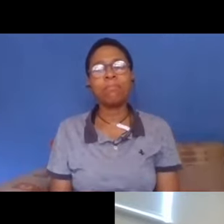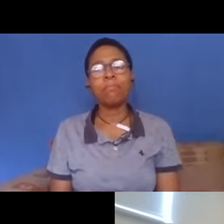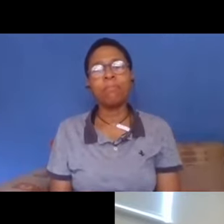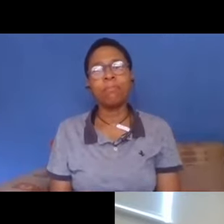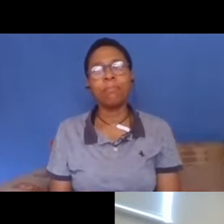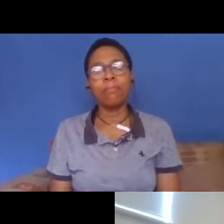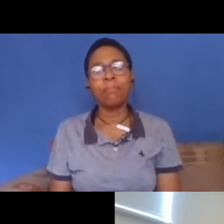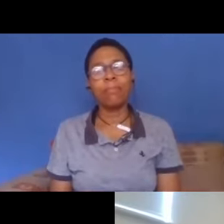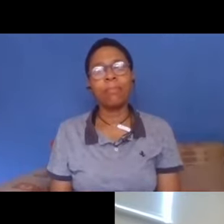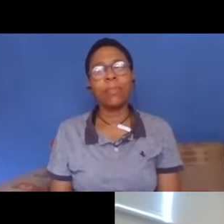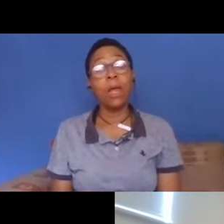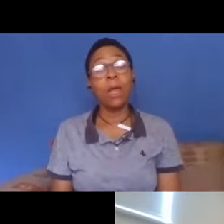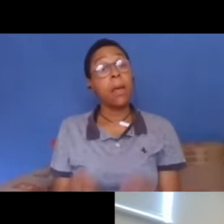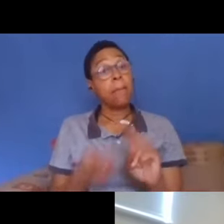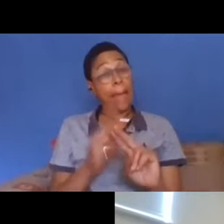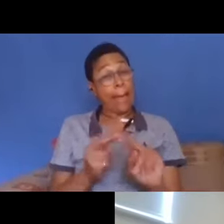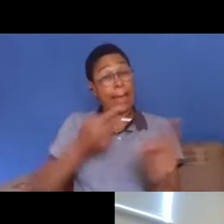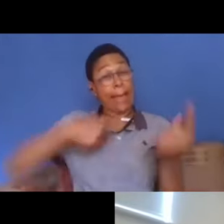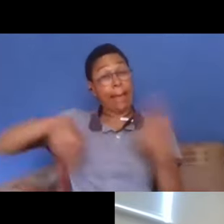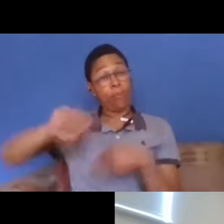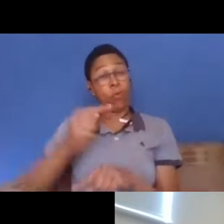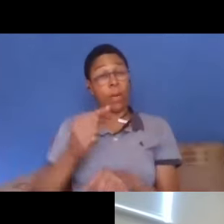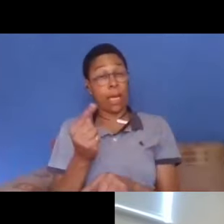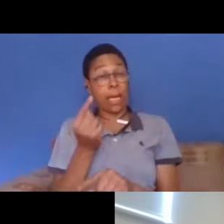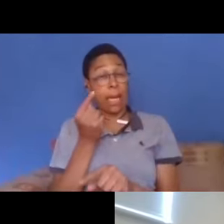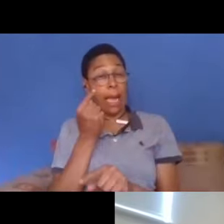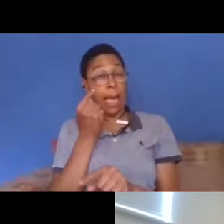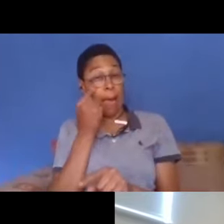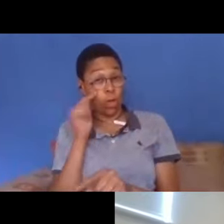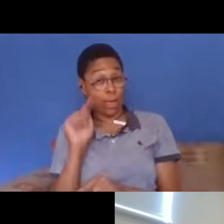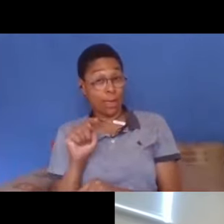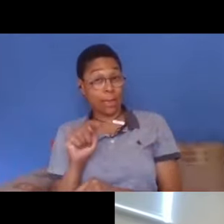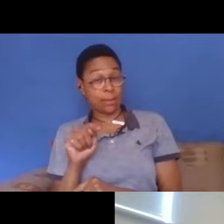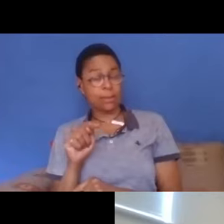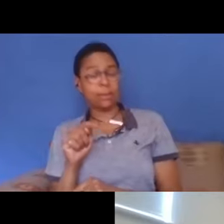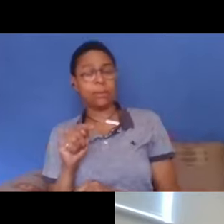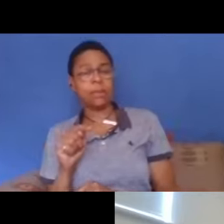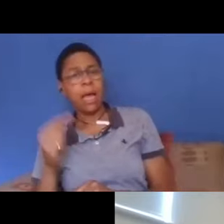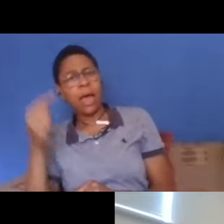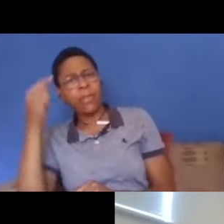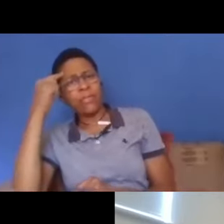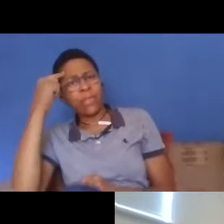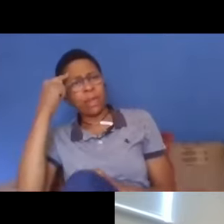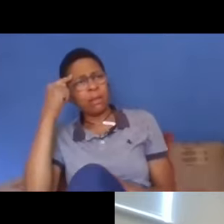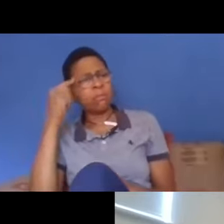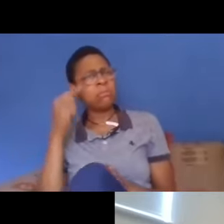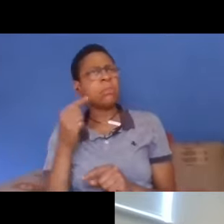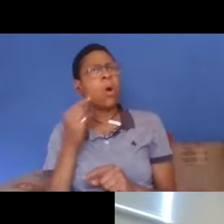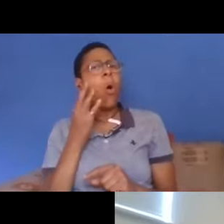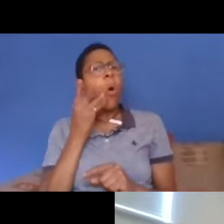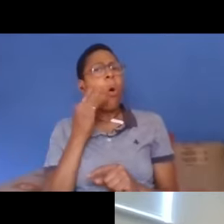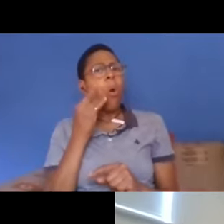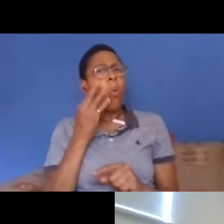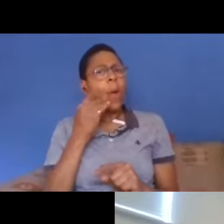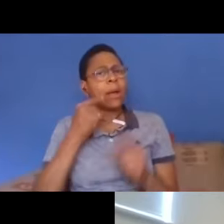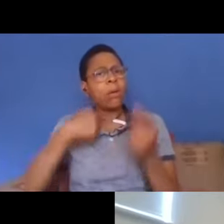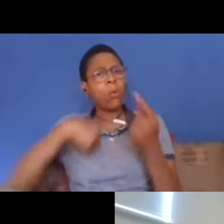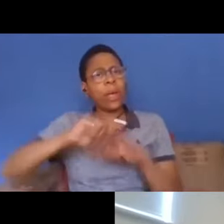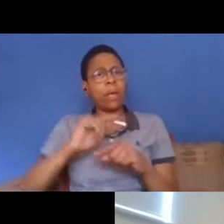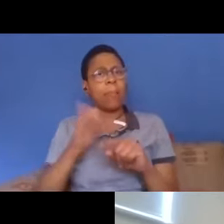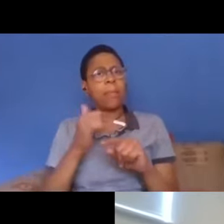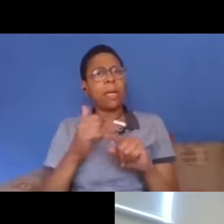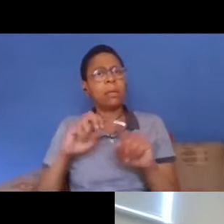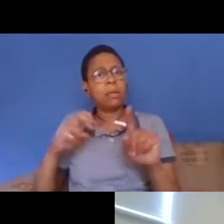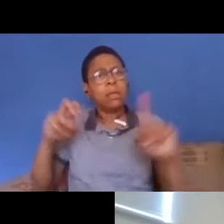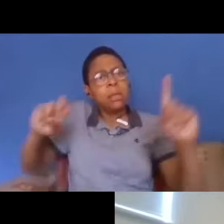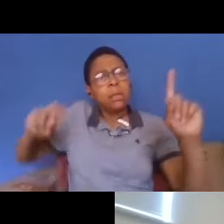if we go slightly elsewhere to it and look at the effect of what exercise when you're up at Mount Everest, we're